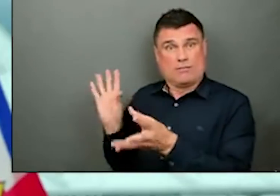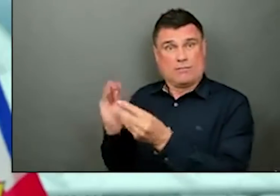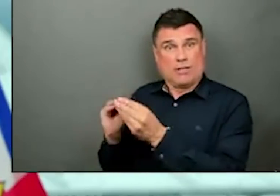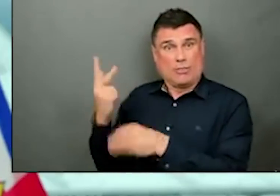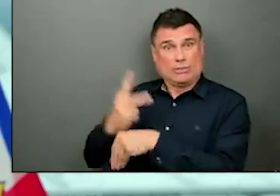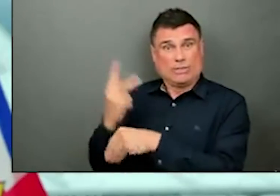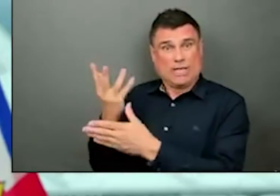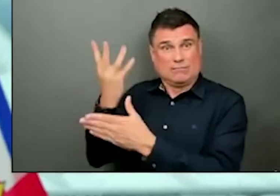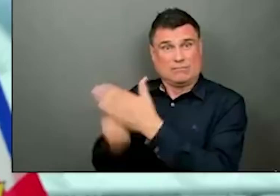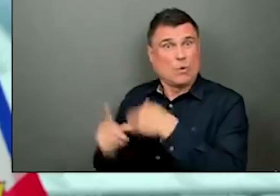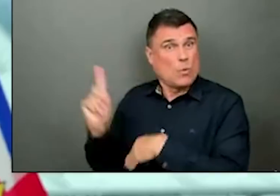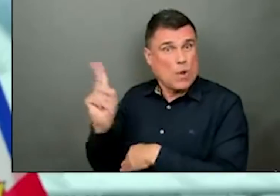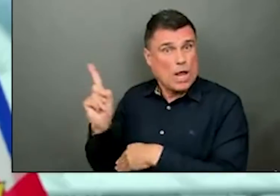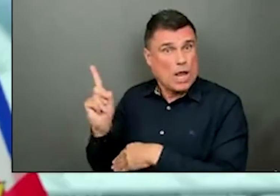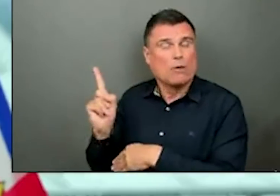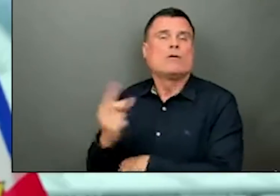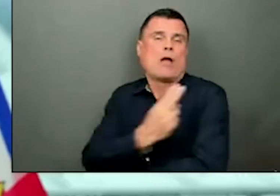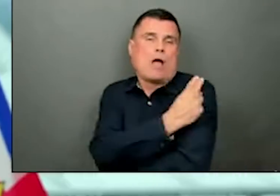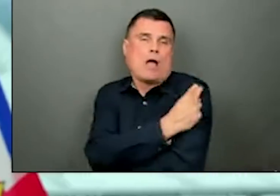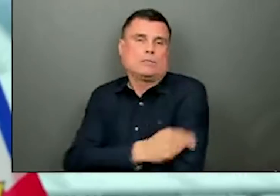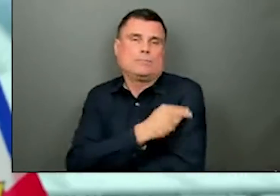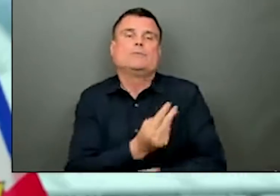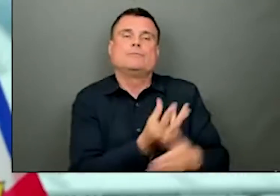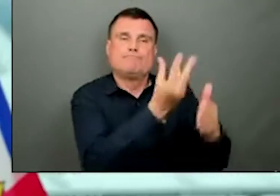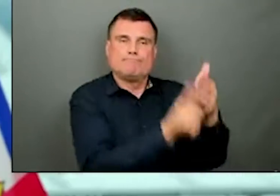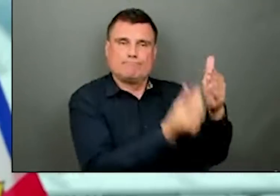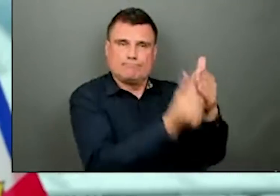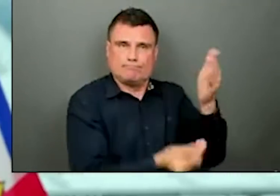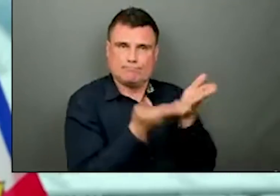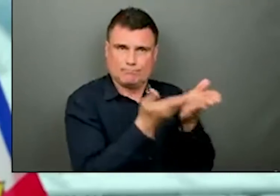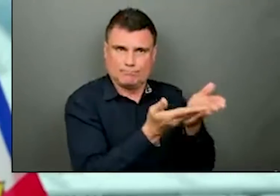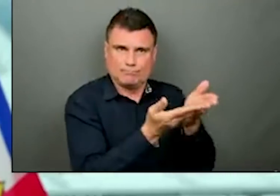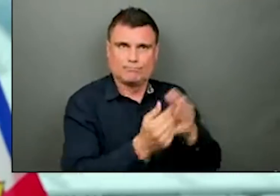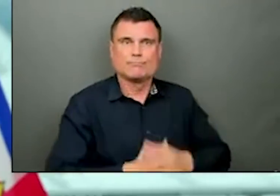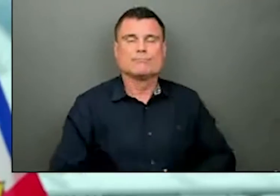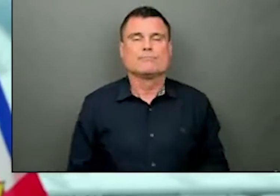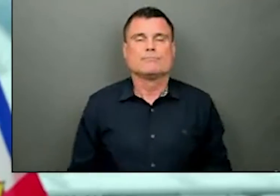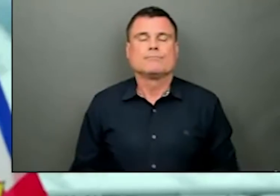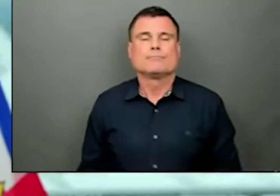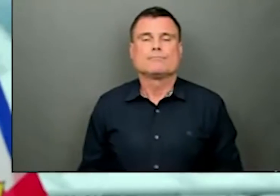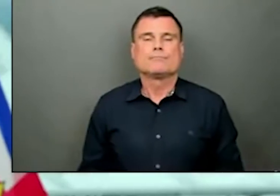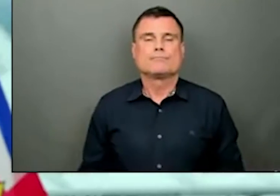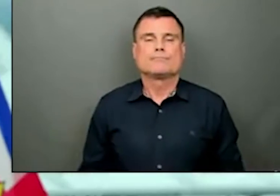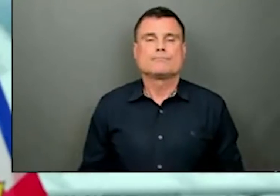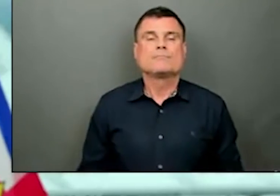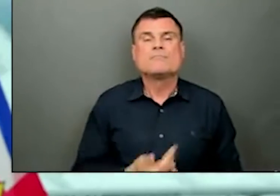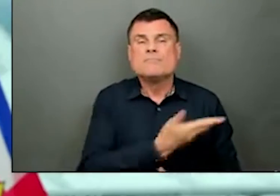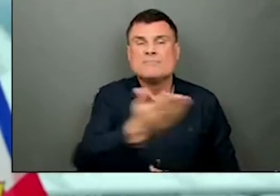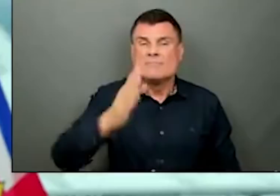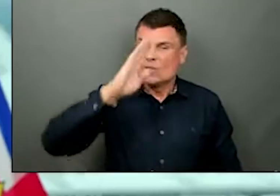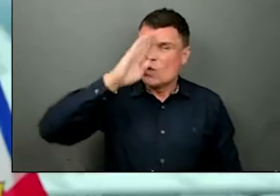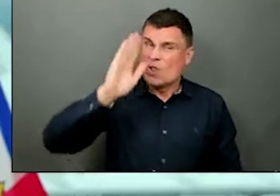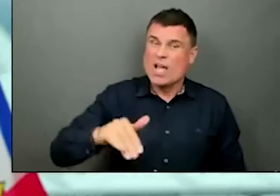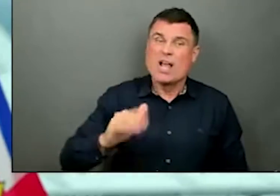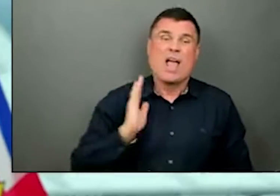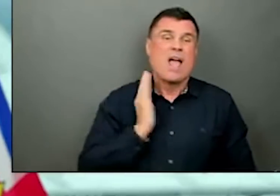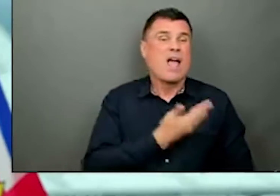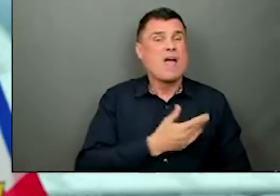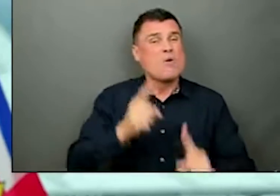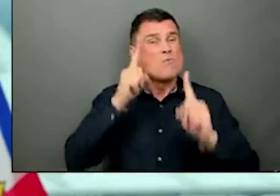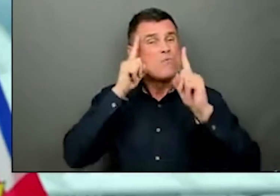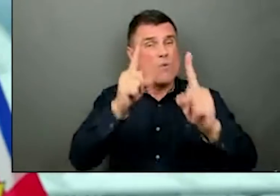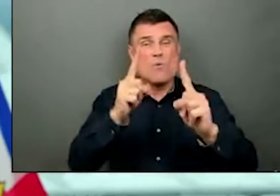as possible, as quickly as possible, to reduce the risk of transmission and the risk of hospitalizations across the